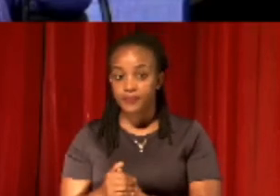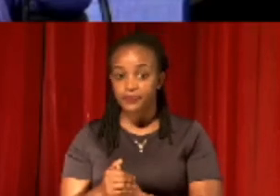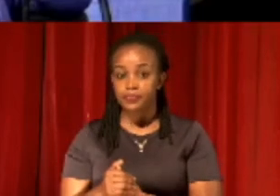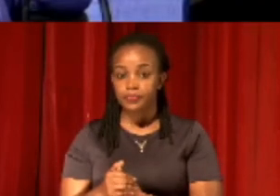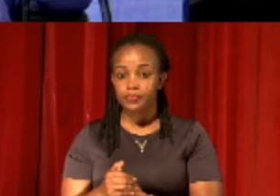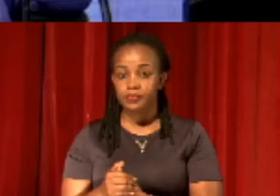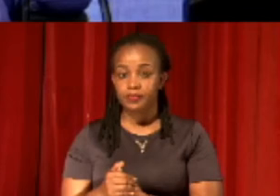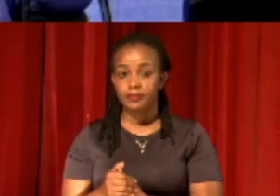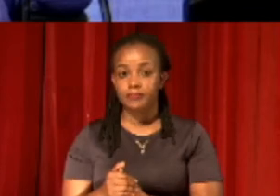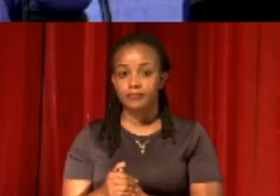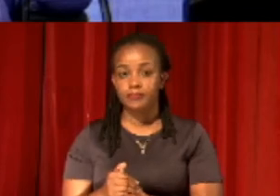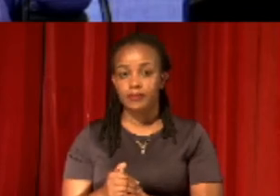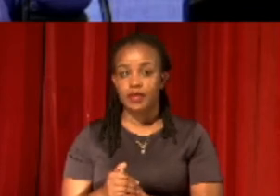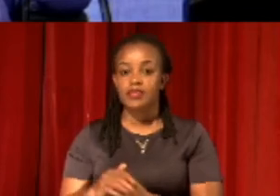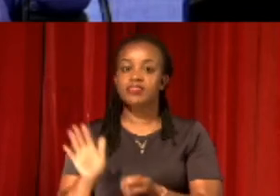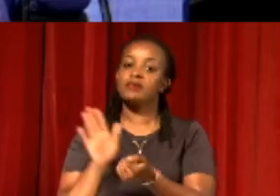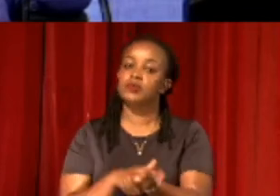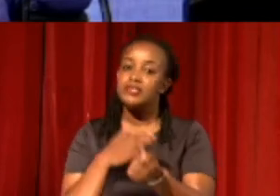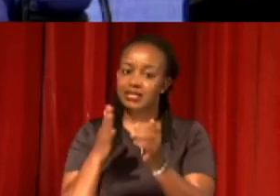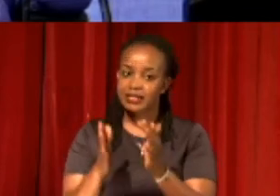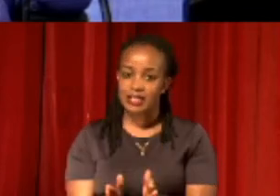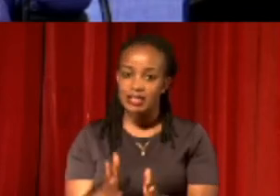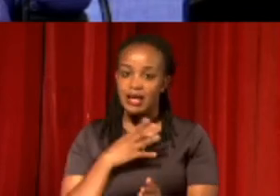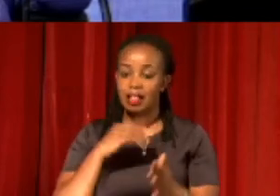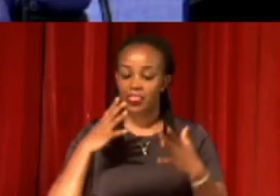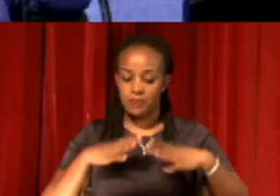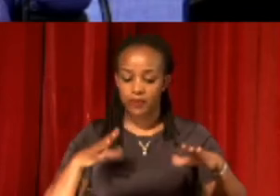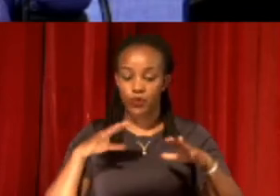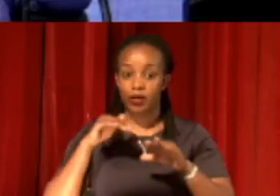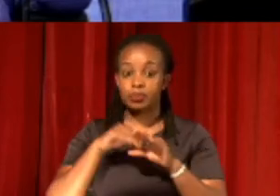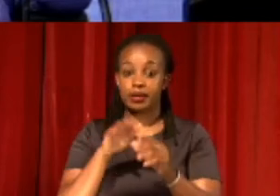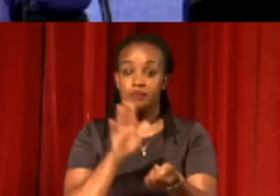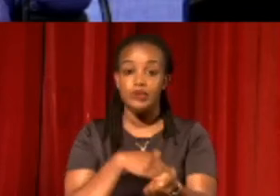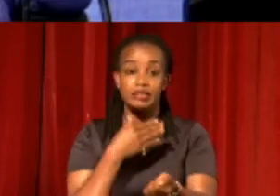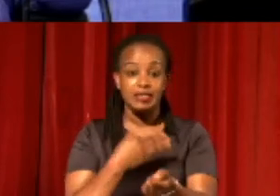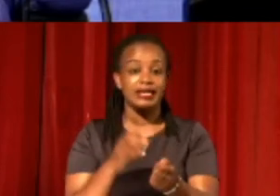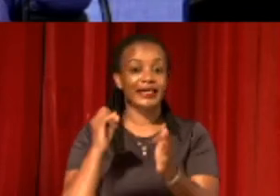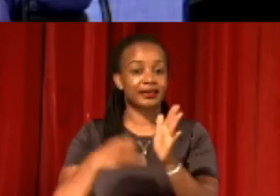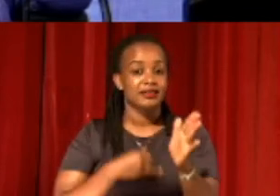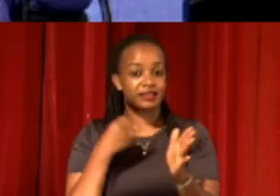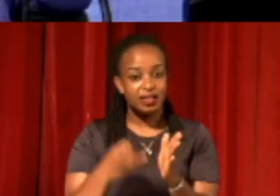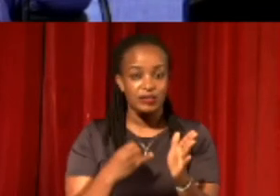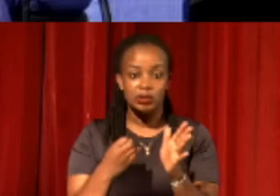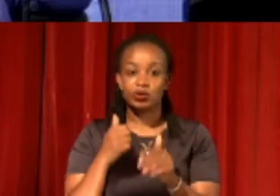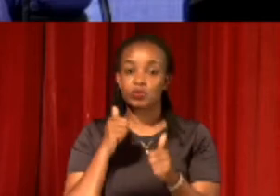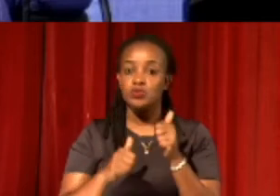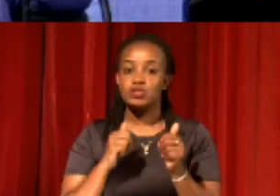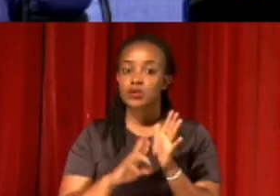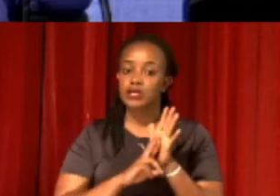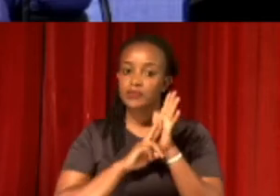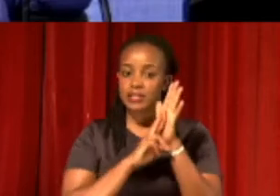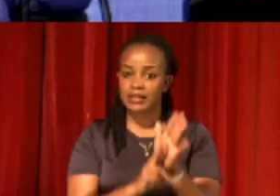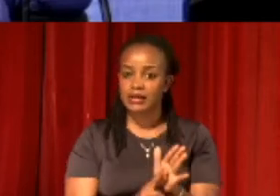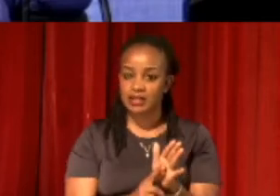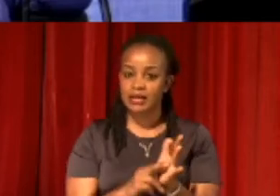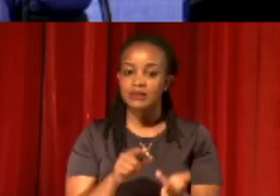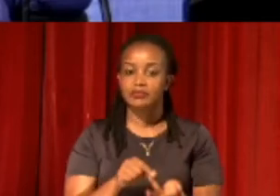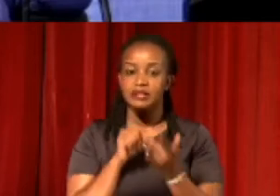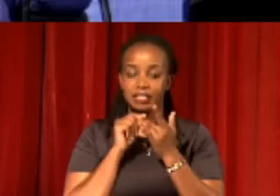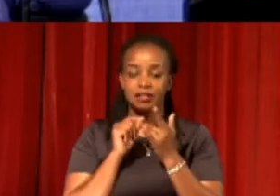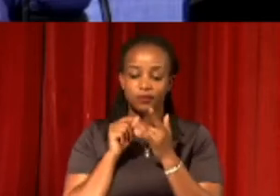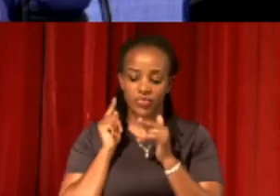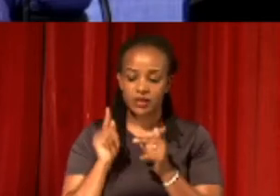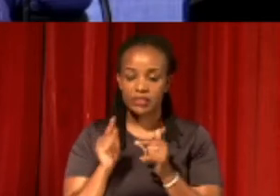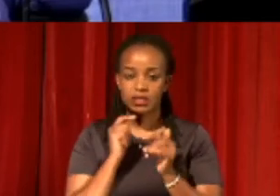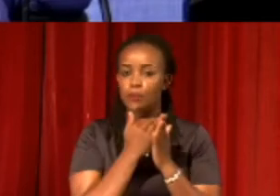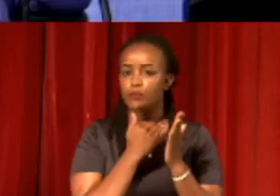your mandate, you know, the musicians and the people in the music industry that you represent, especially for this particular stimulus program, what do you